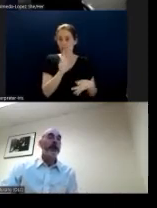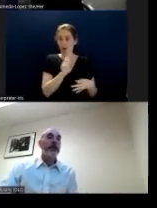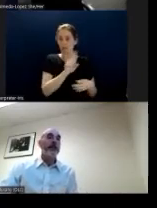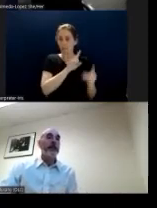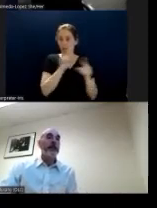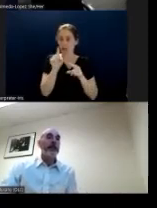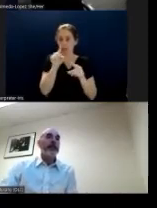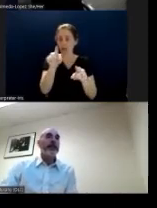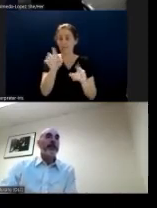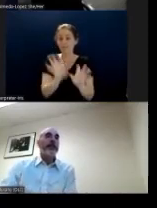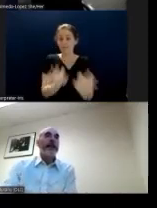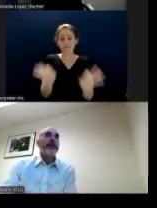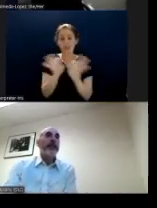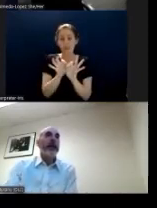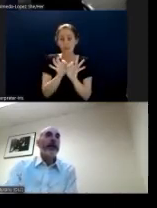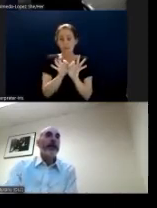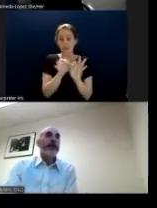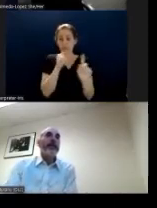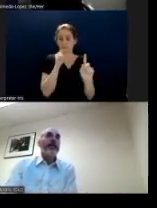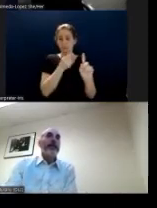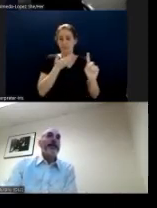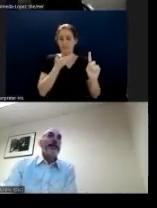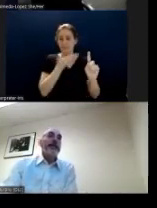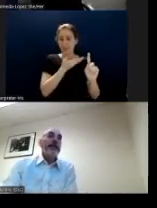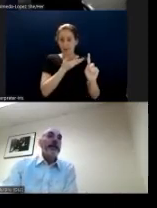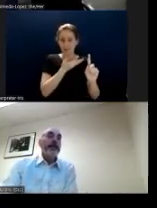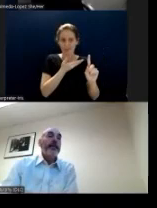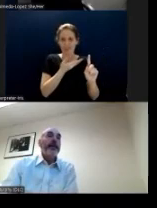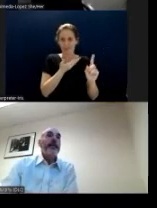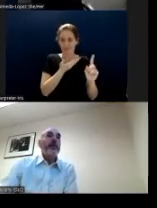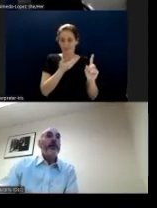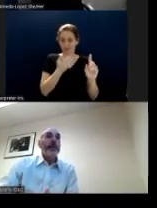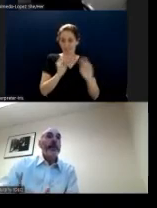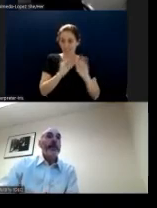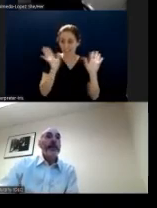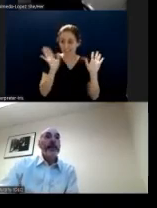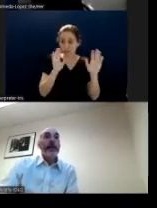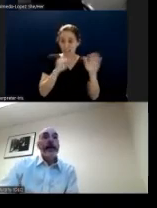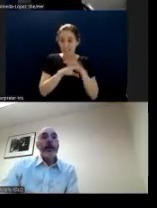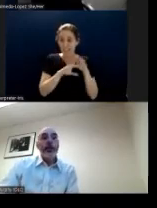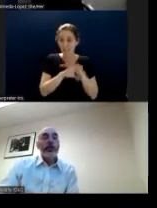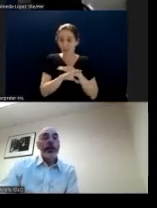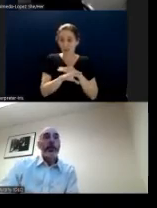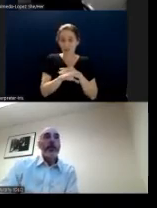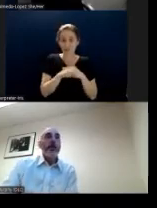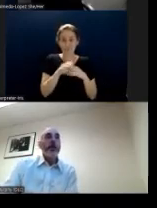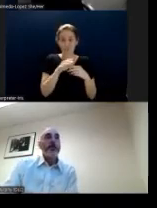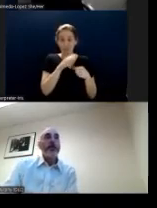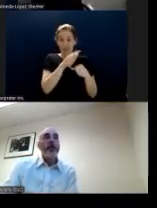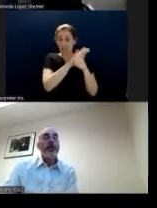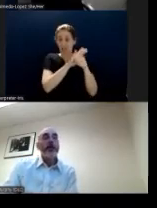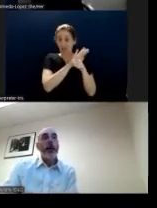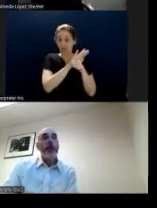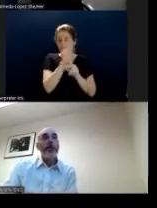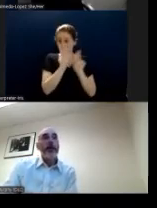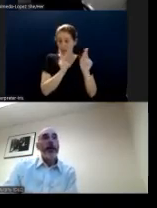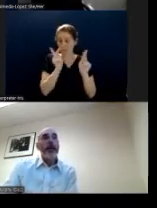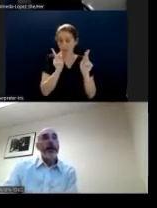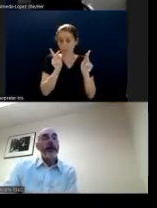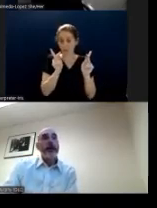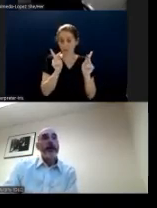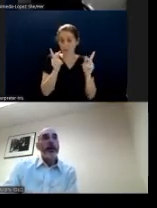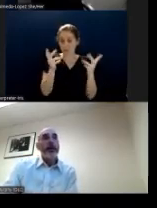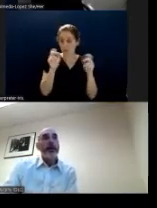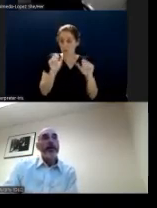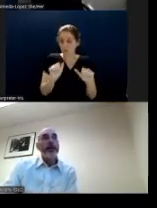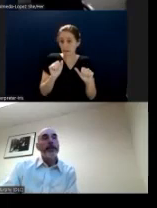sure that it's there, and is it accessible? Is it in an area where people